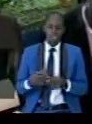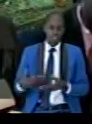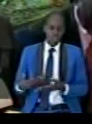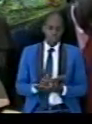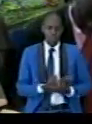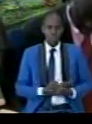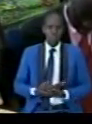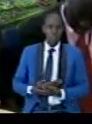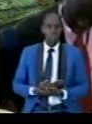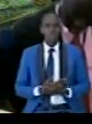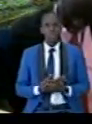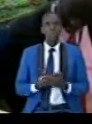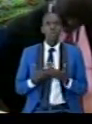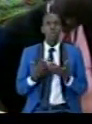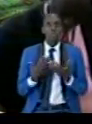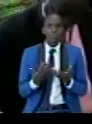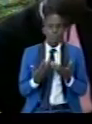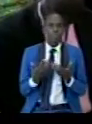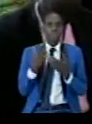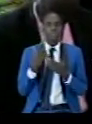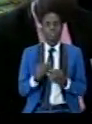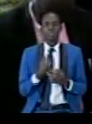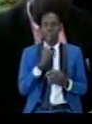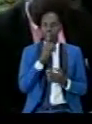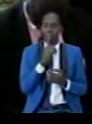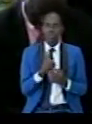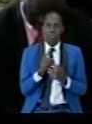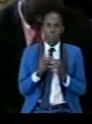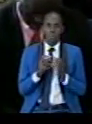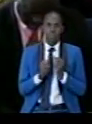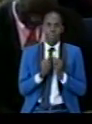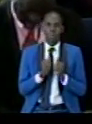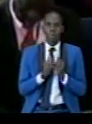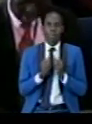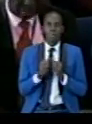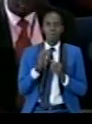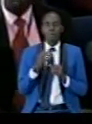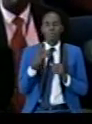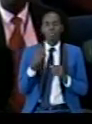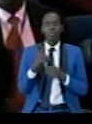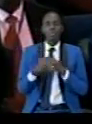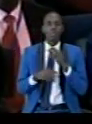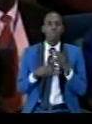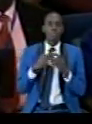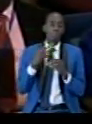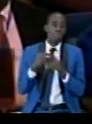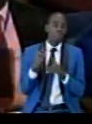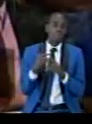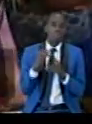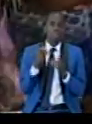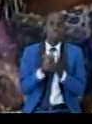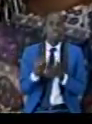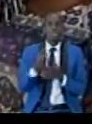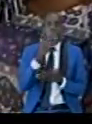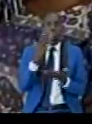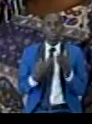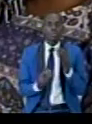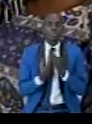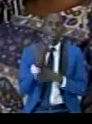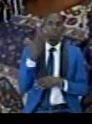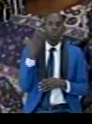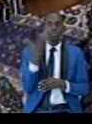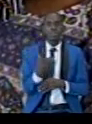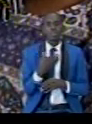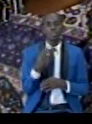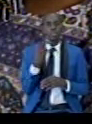babes desire the sincere milk of the word, that ye may grow thereby. Verse 3, it says,